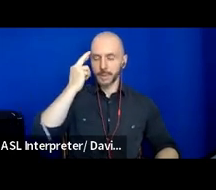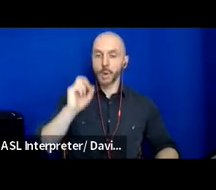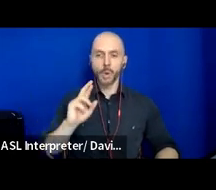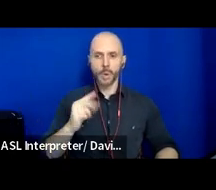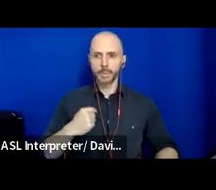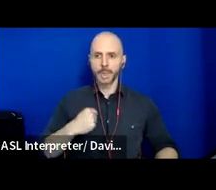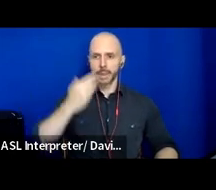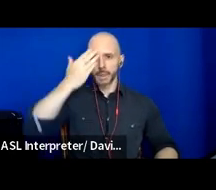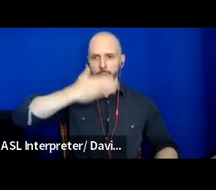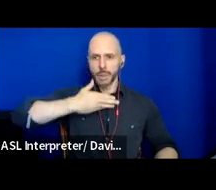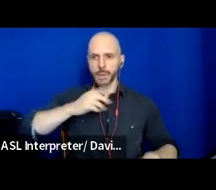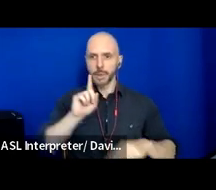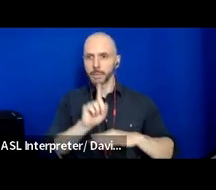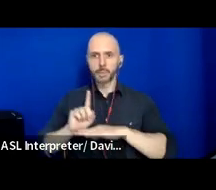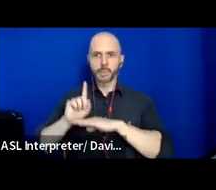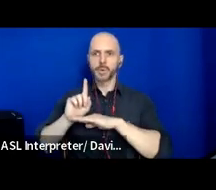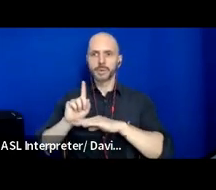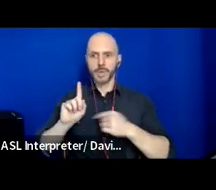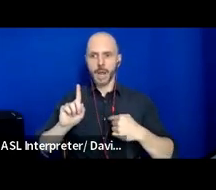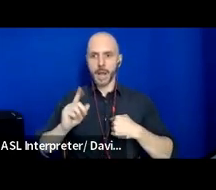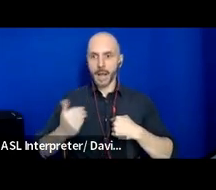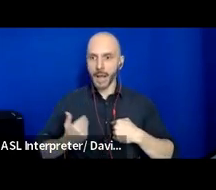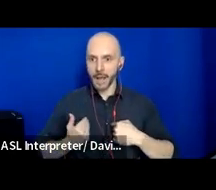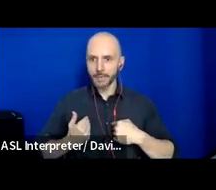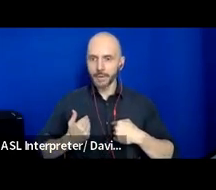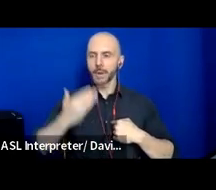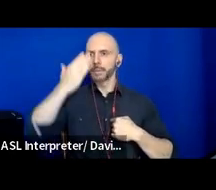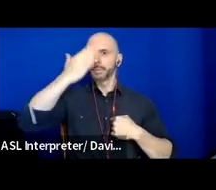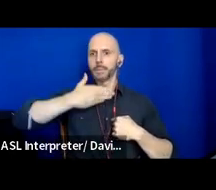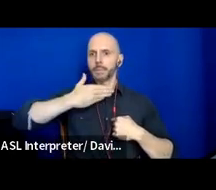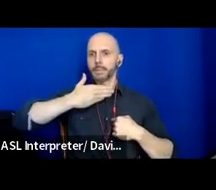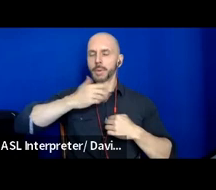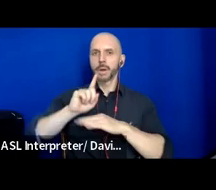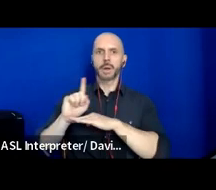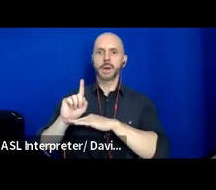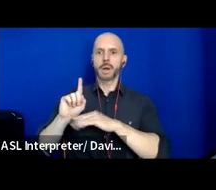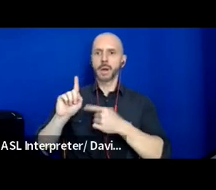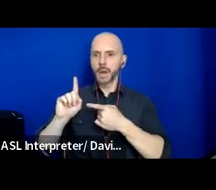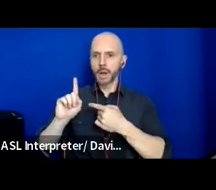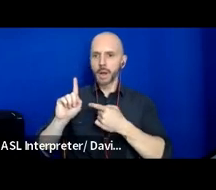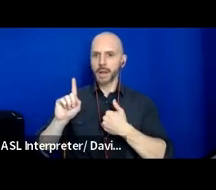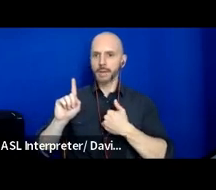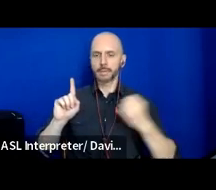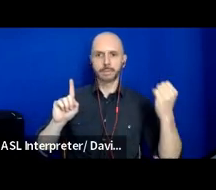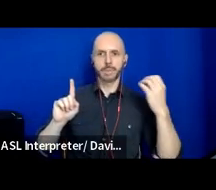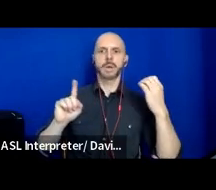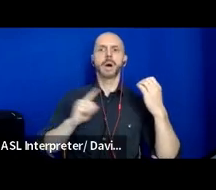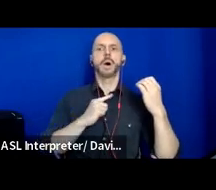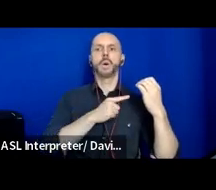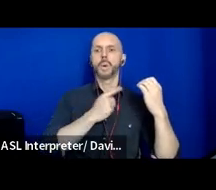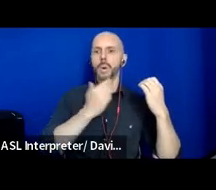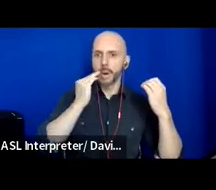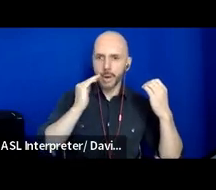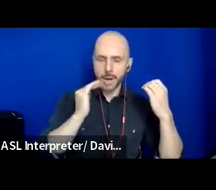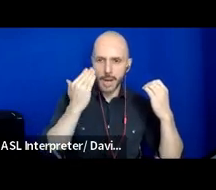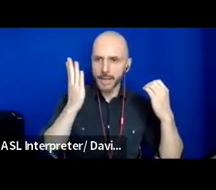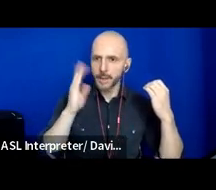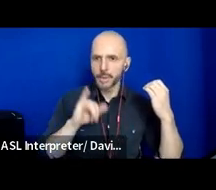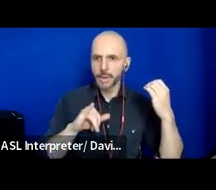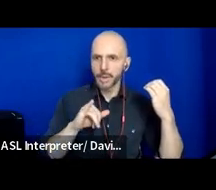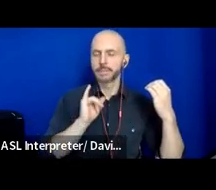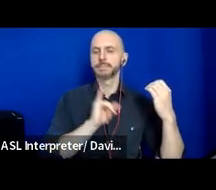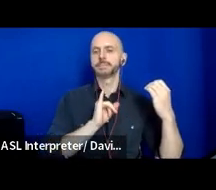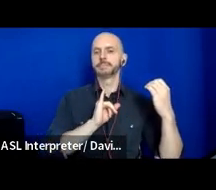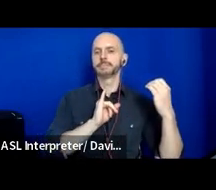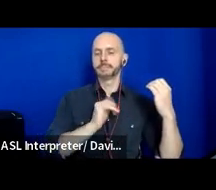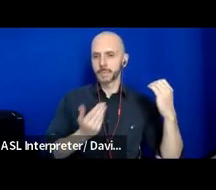privileges until it's pointed out to me, or I have to do the work about it, right? Of course, there's also another argument that some of us are intentionally